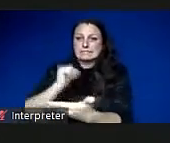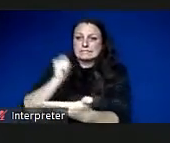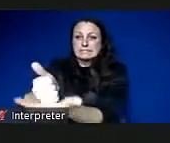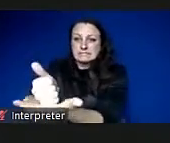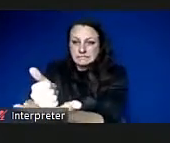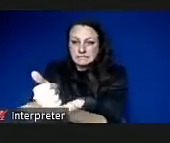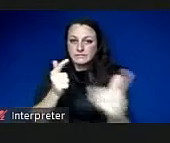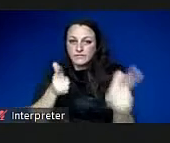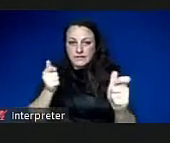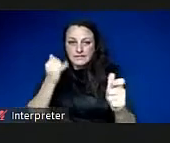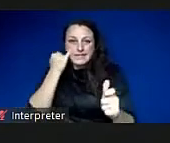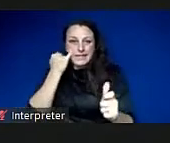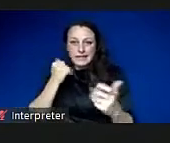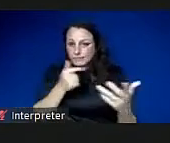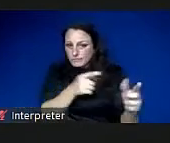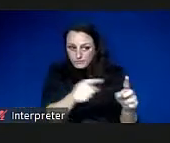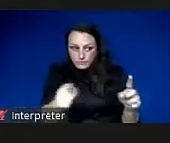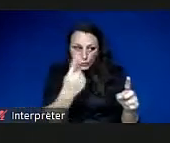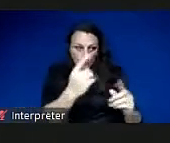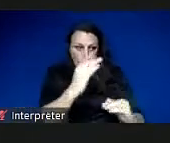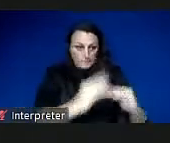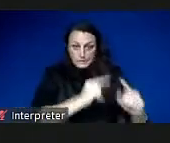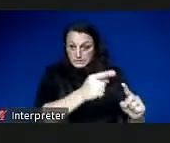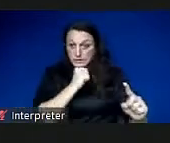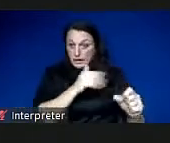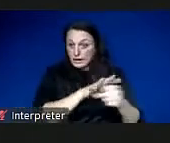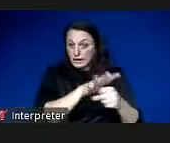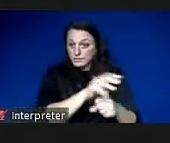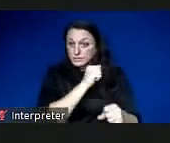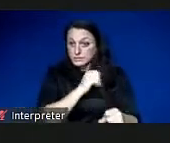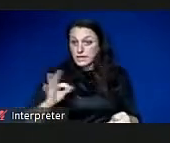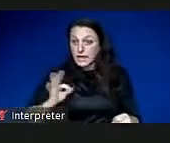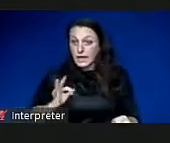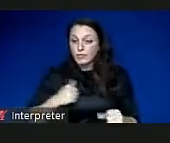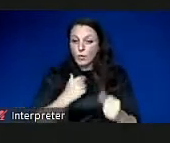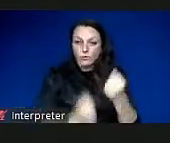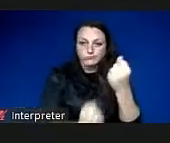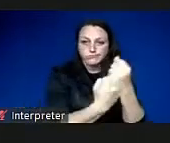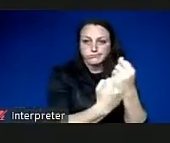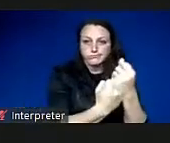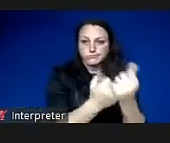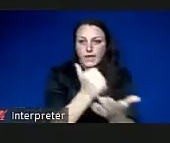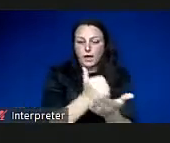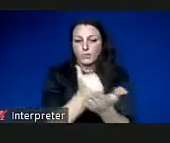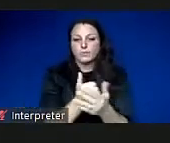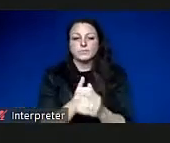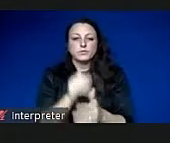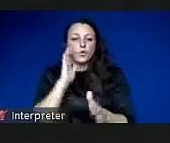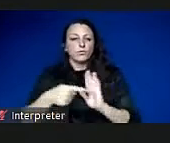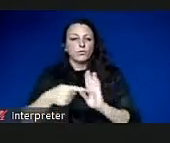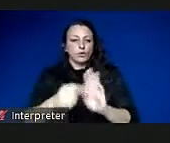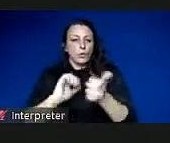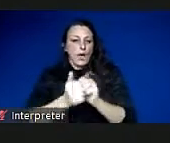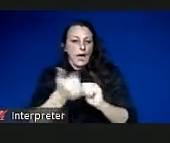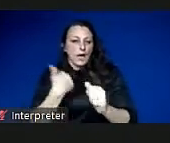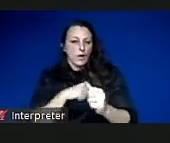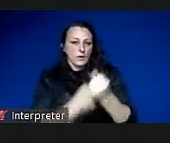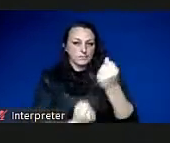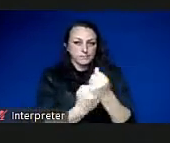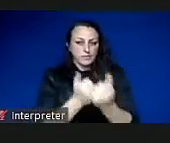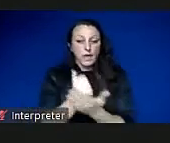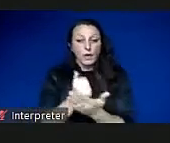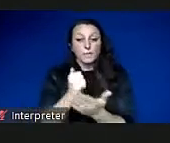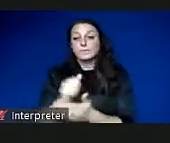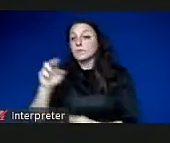critical staffing shortages were identified. So some key actions we took, I will highlight. In early May, we